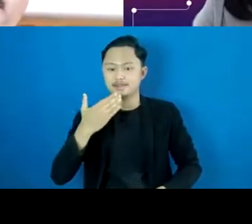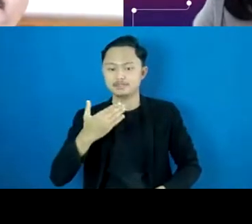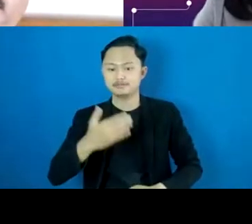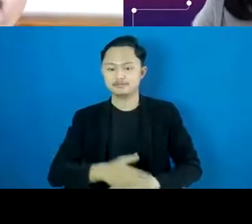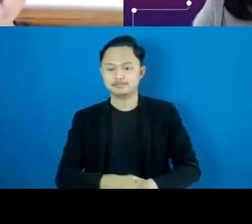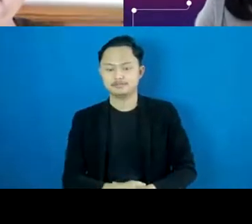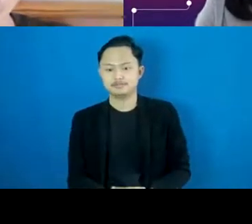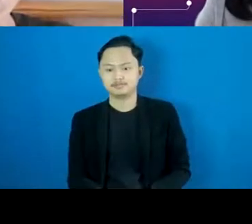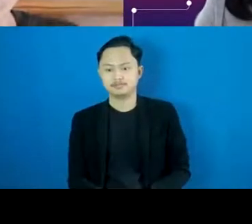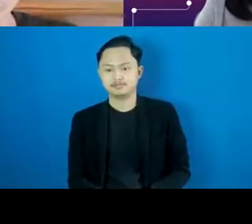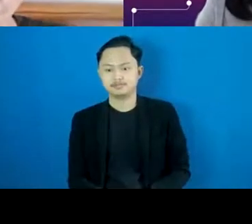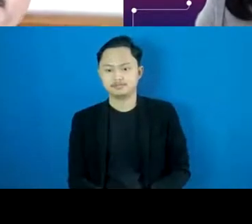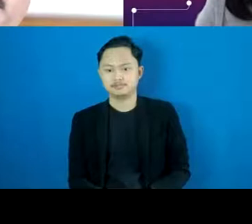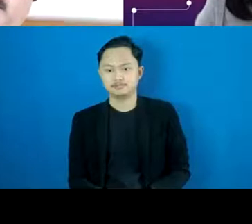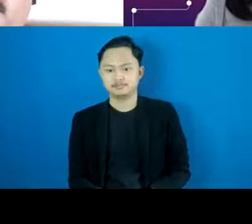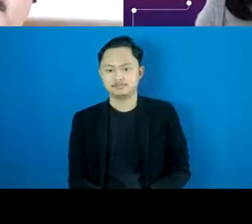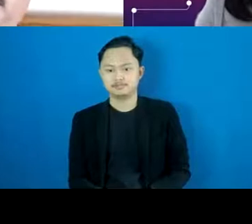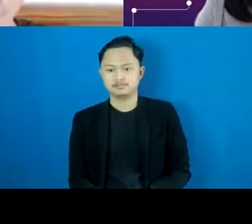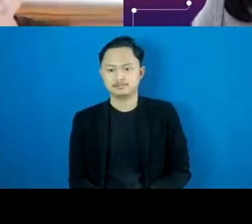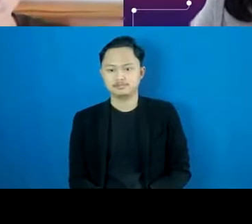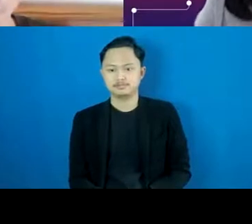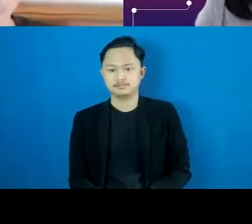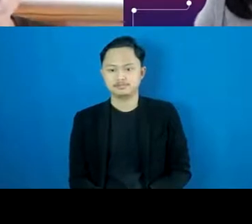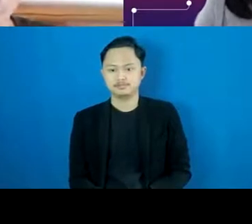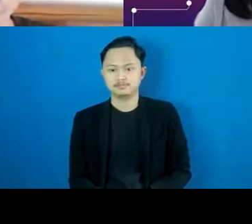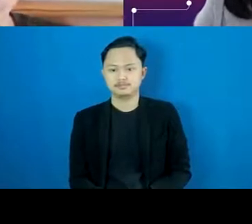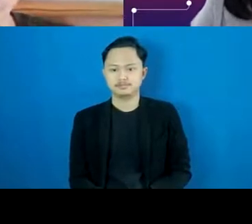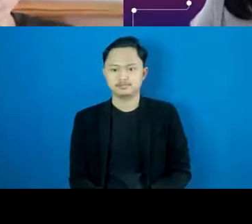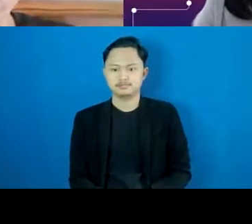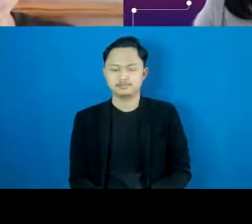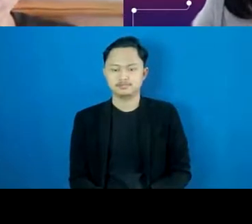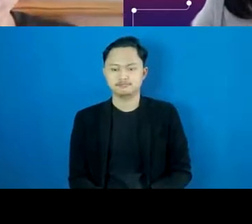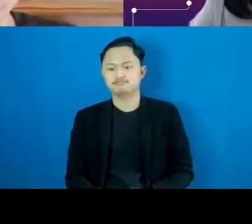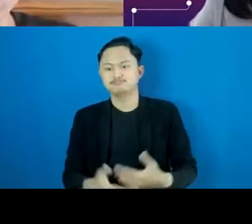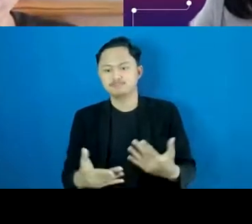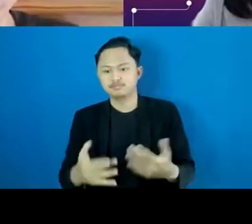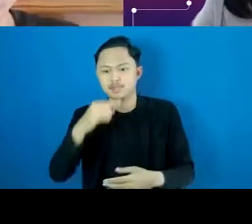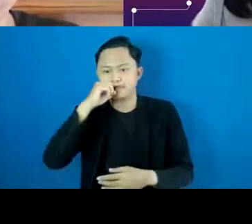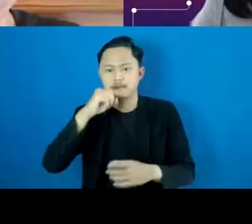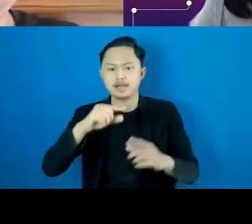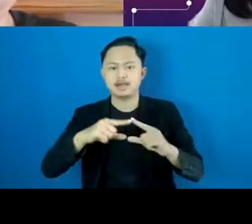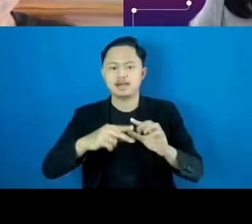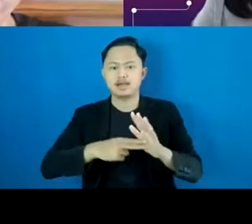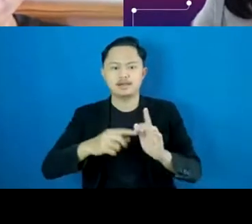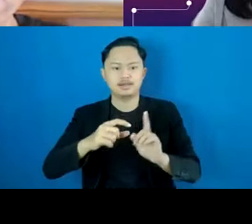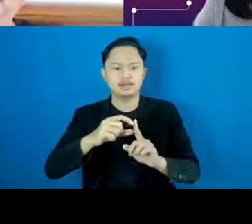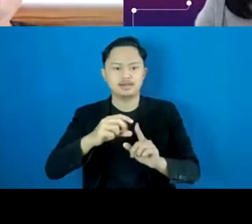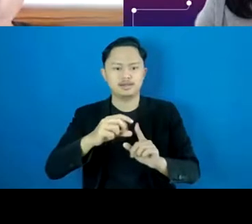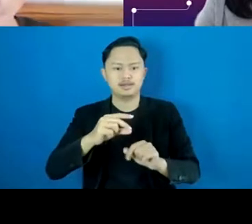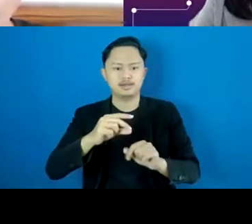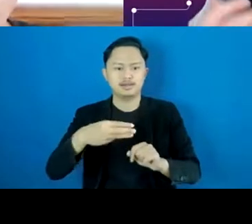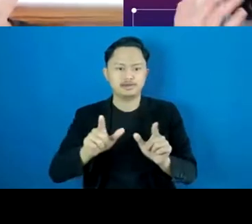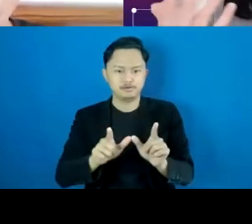there is another question here from our participants, from Mr. Andrew Hartono. And probably